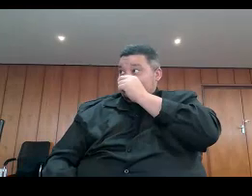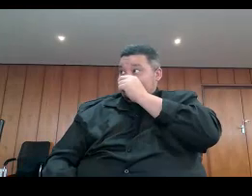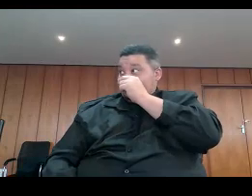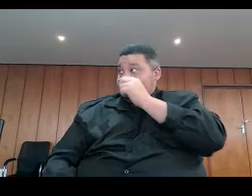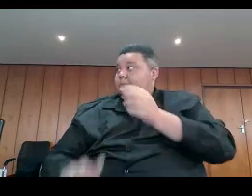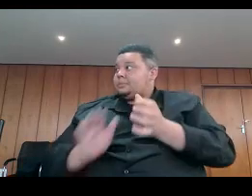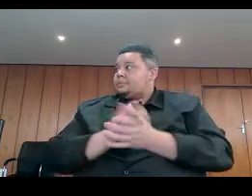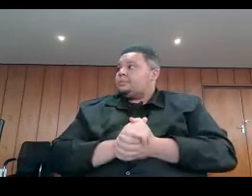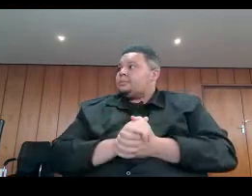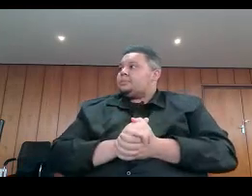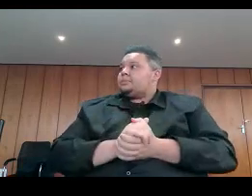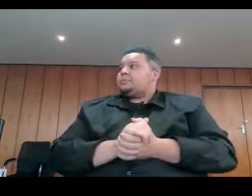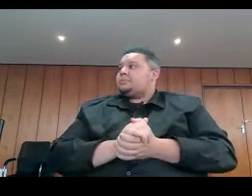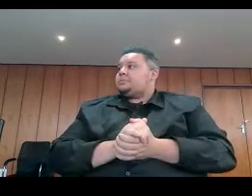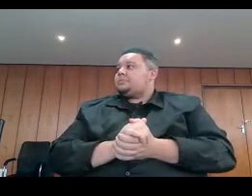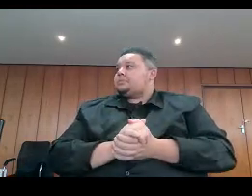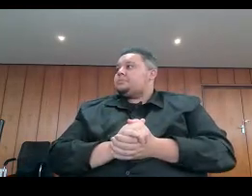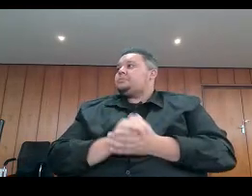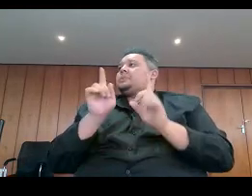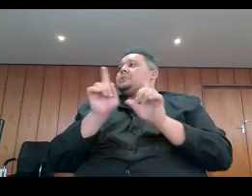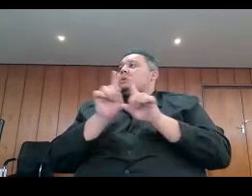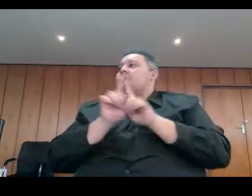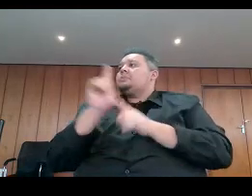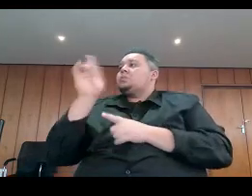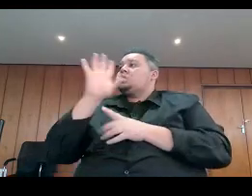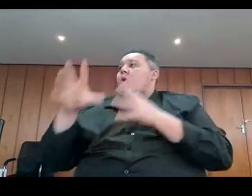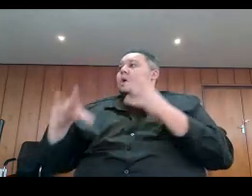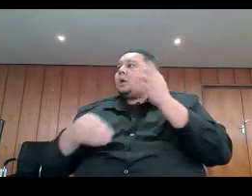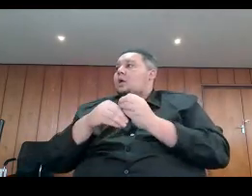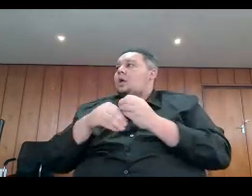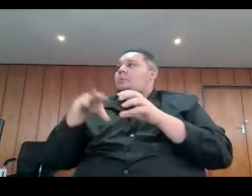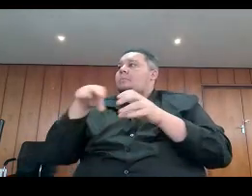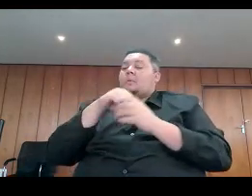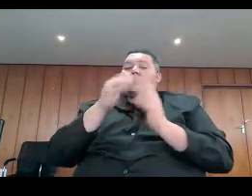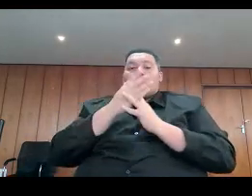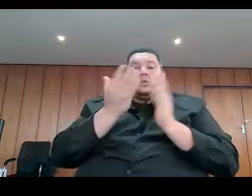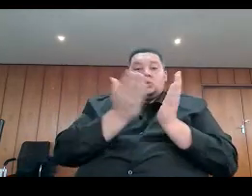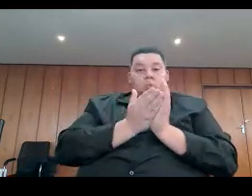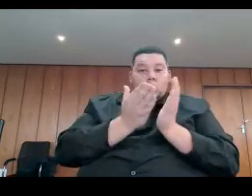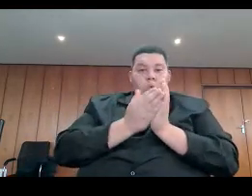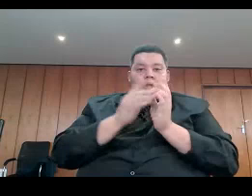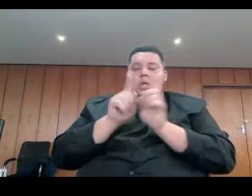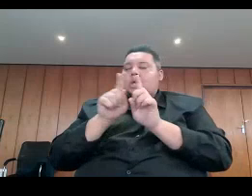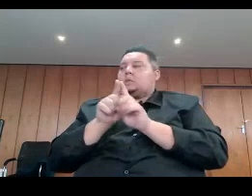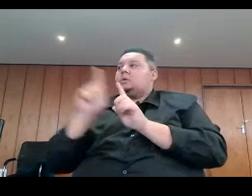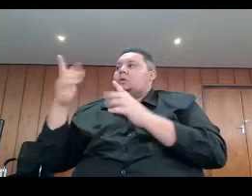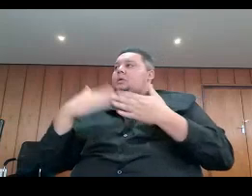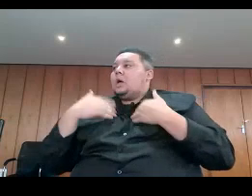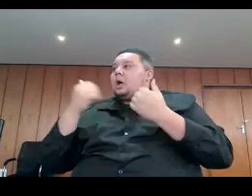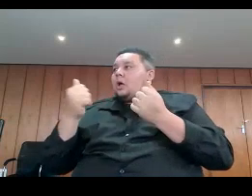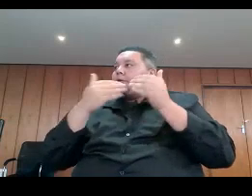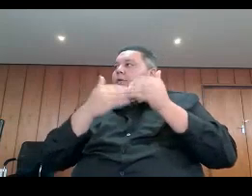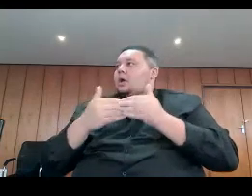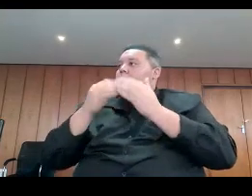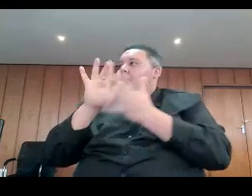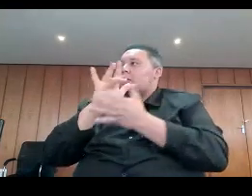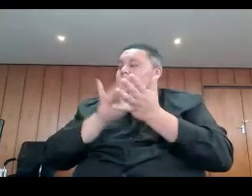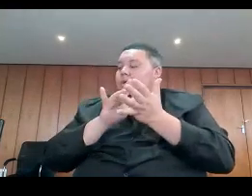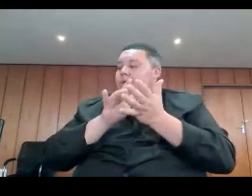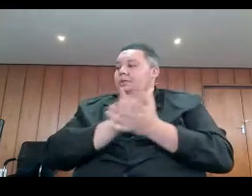And maybe also to that particular thing to add between the school and the health care